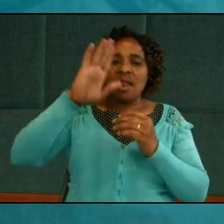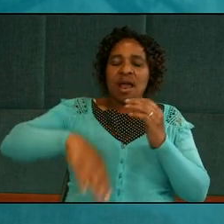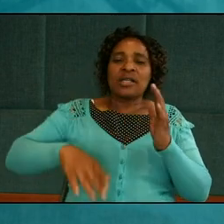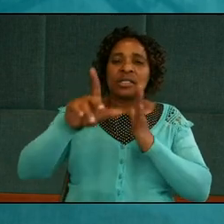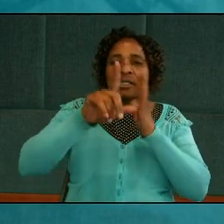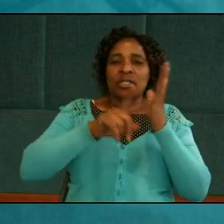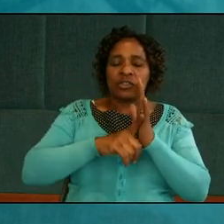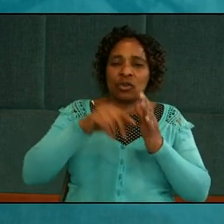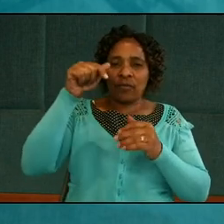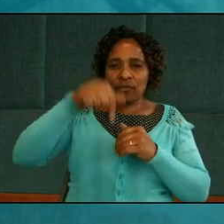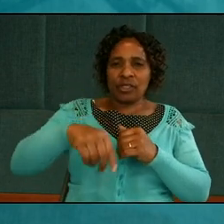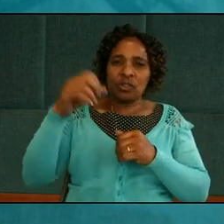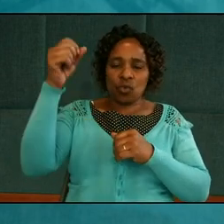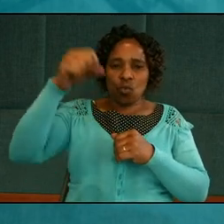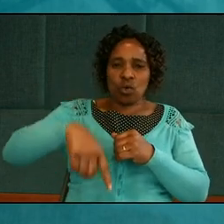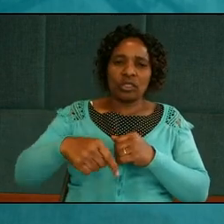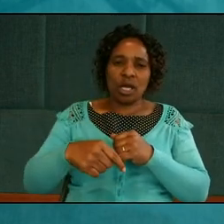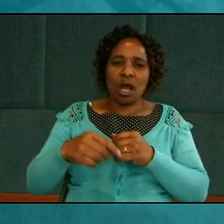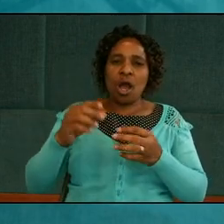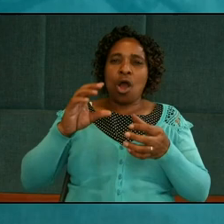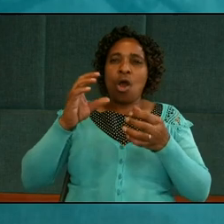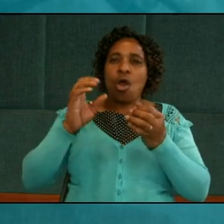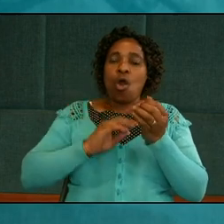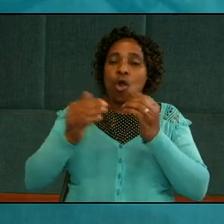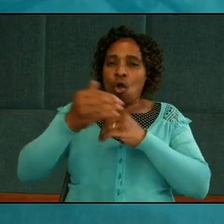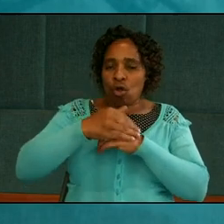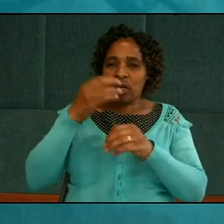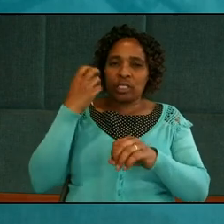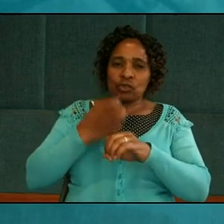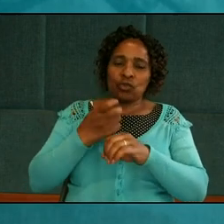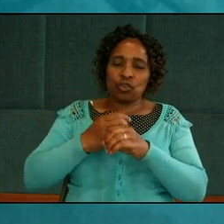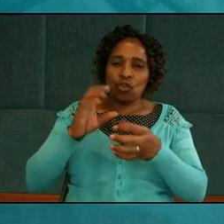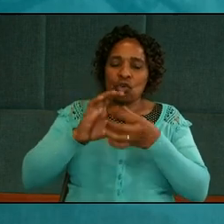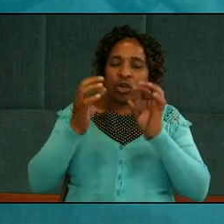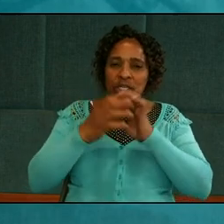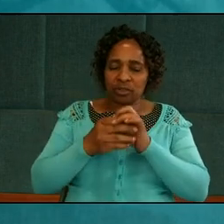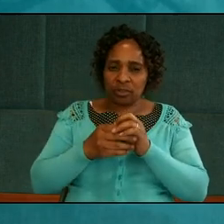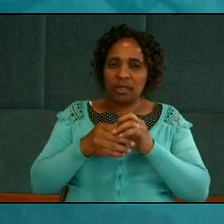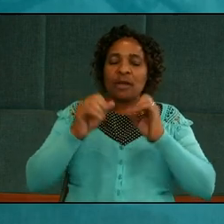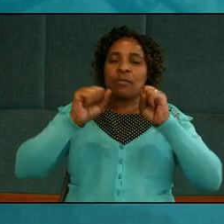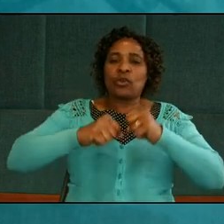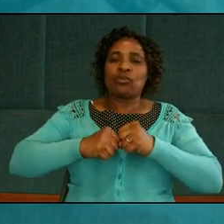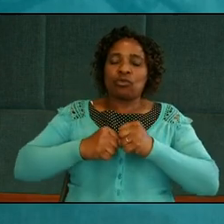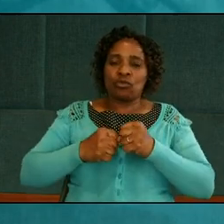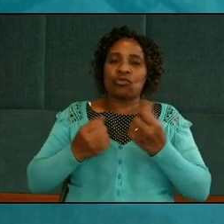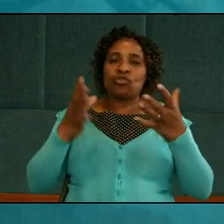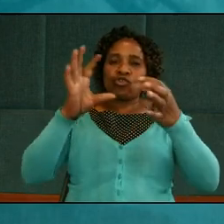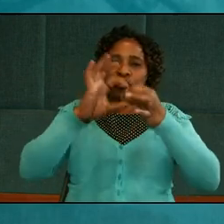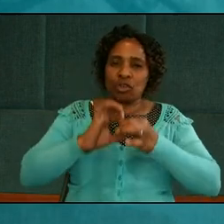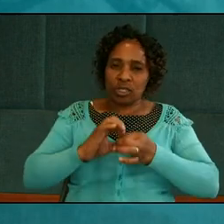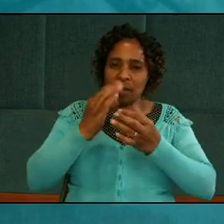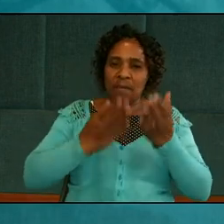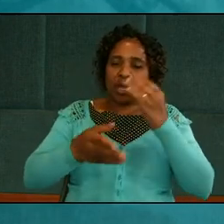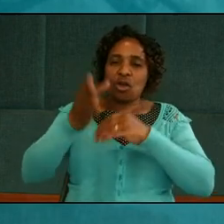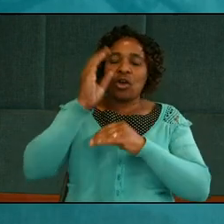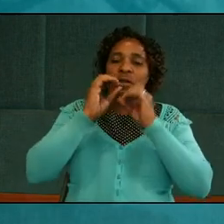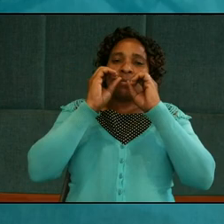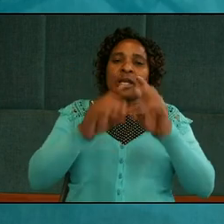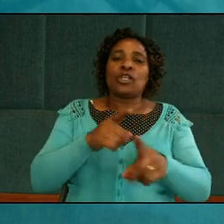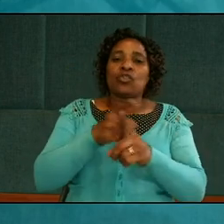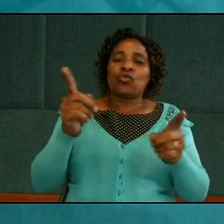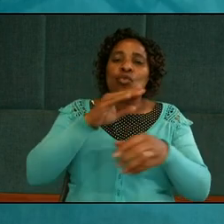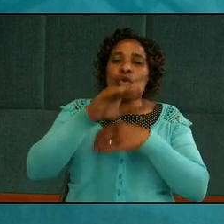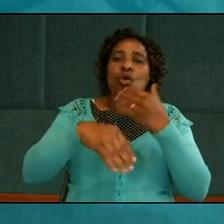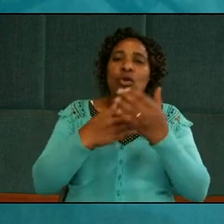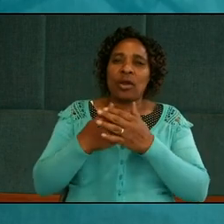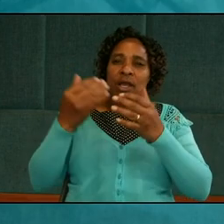this quarter, the Cornerstone Connection Guide, themed Line in the Sand. May God bless you all.